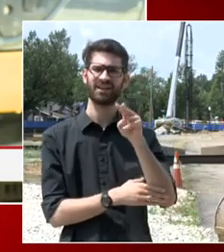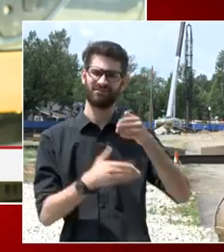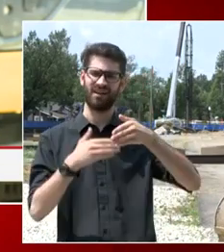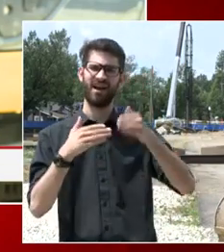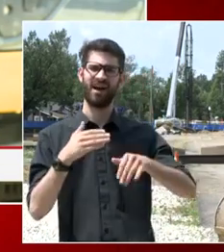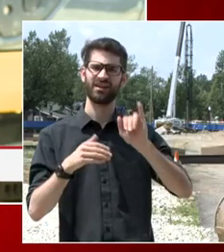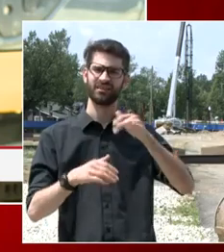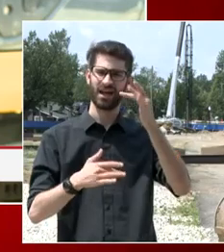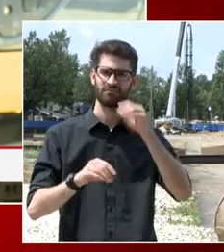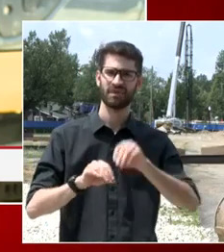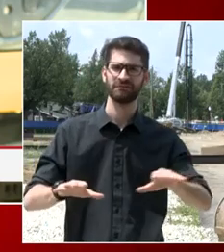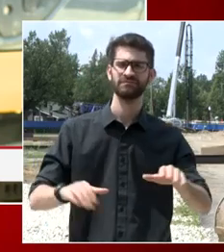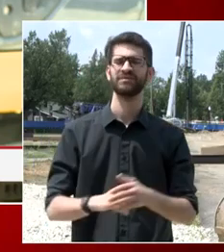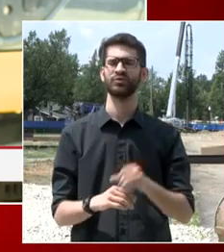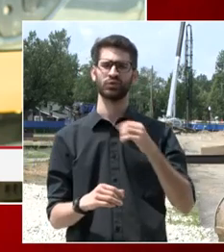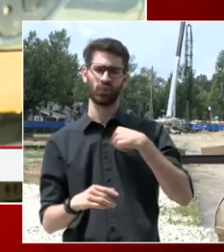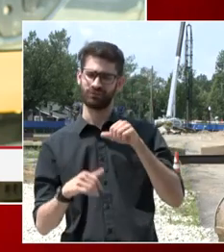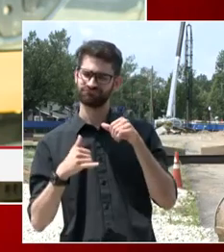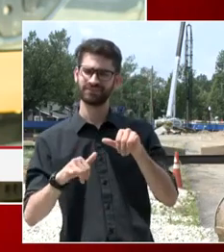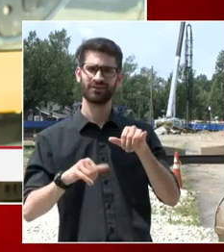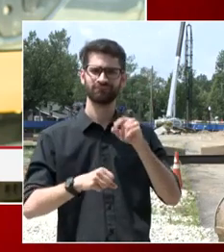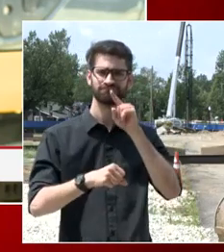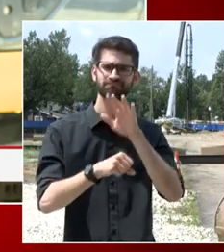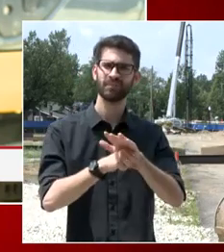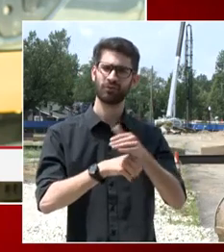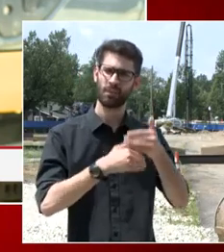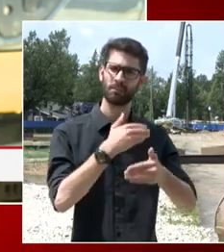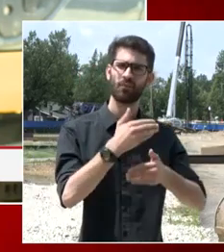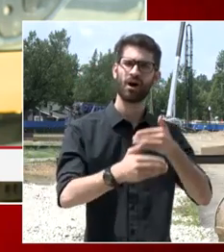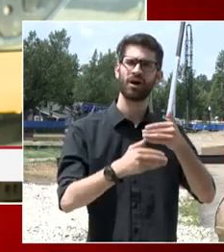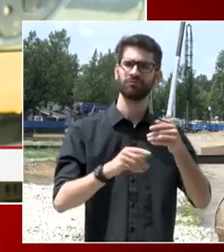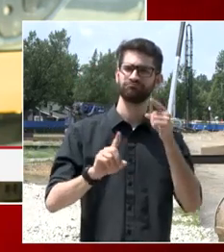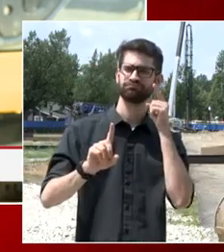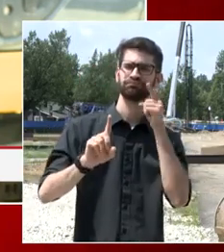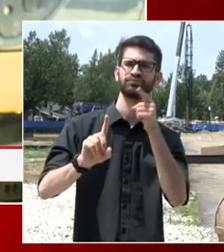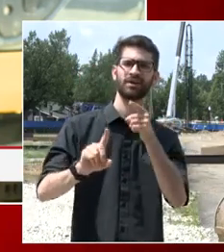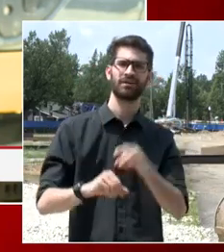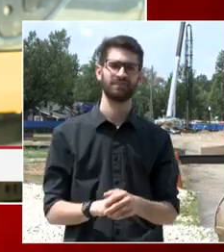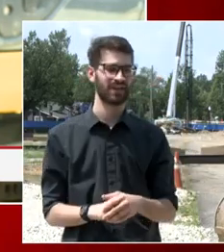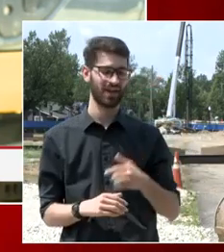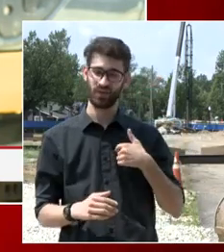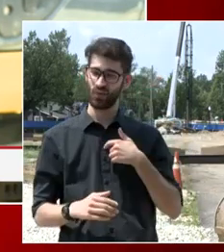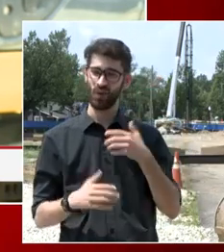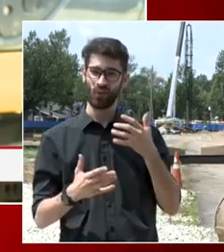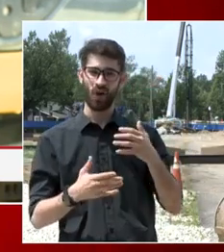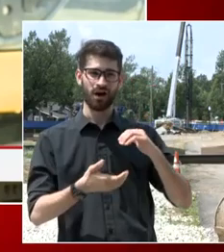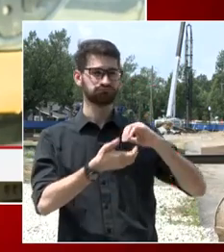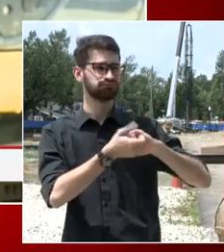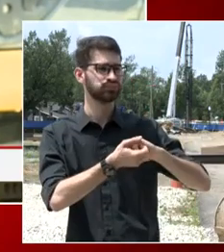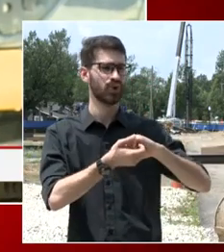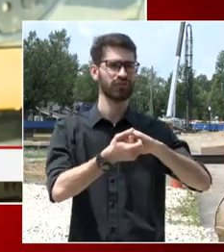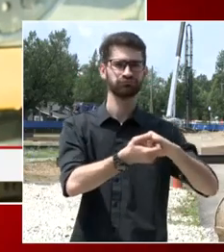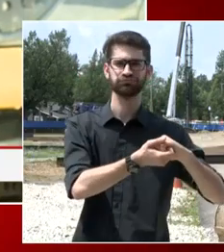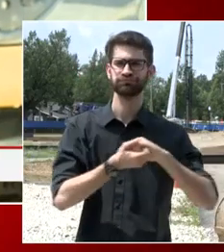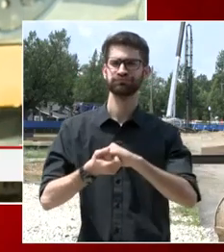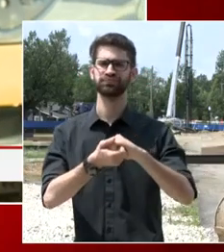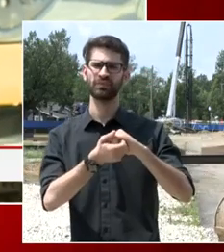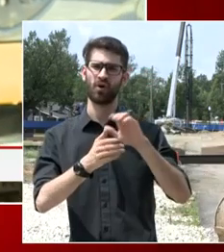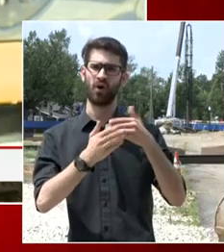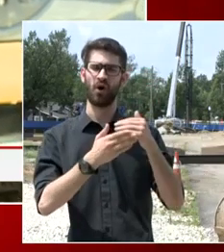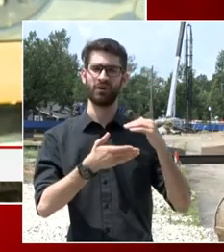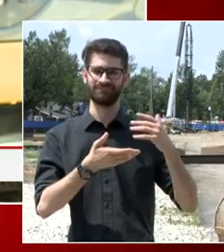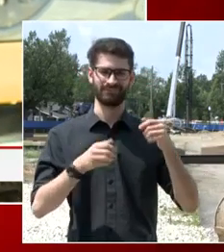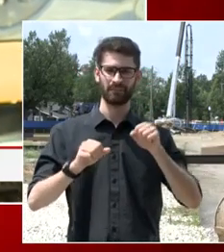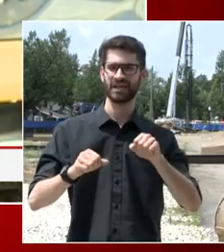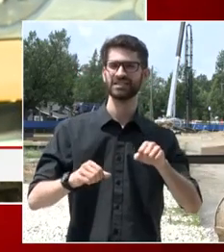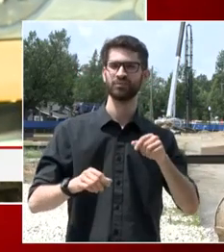committed to continue to make progress in new and innovative ways, and really collaborating and leveraging all of our partnerships that